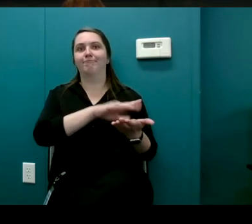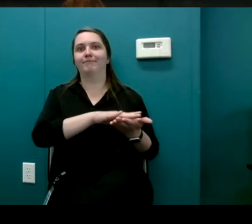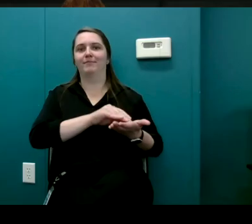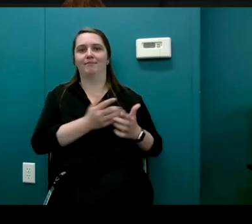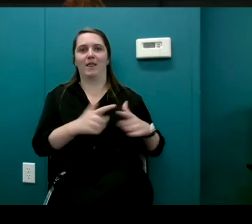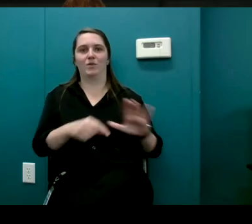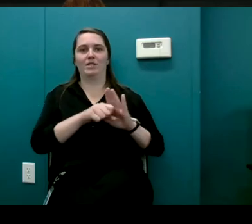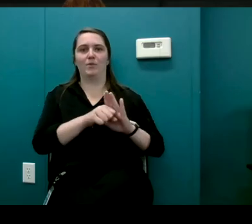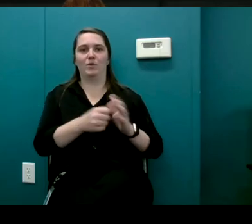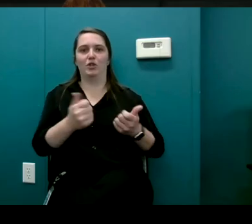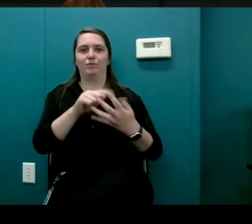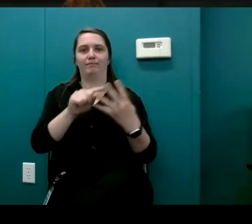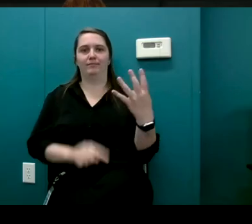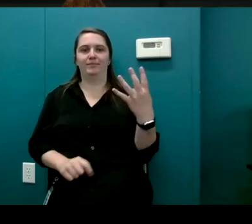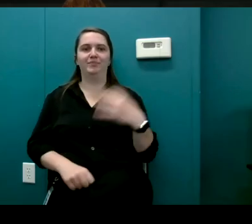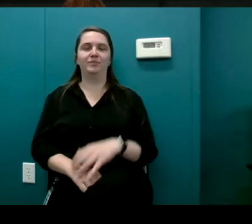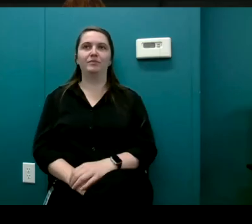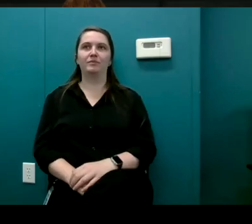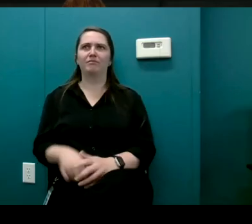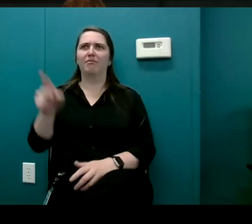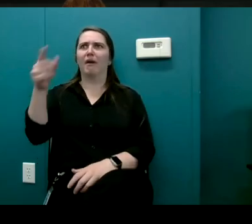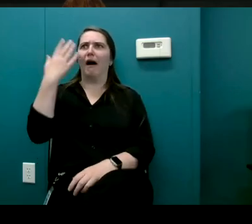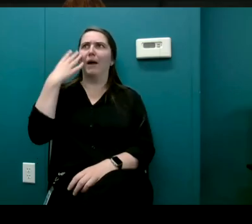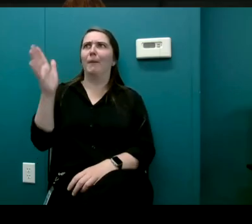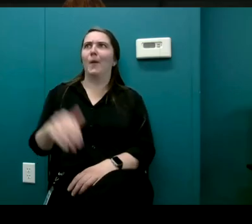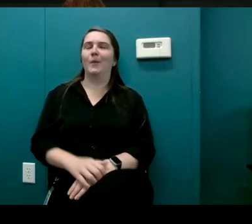samples. I don't know.